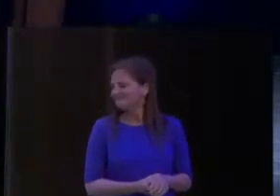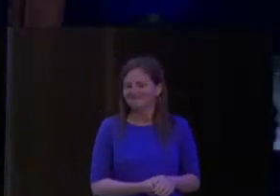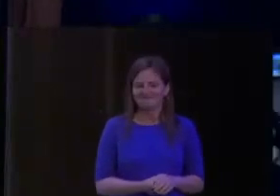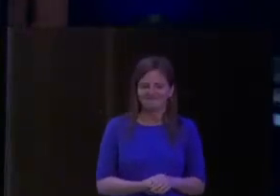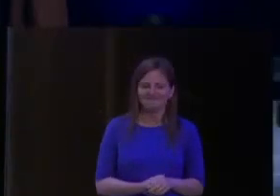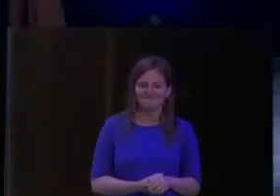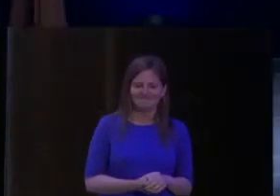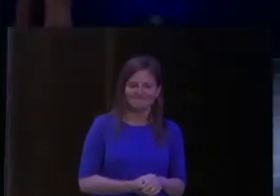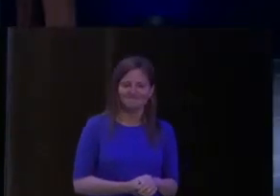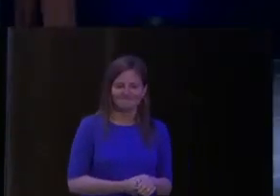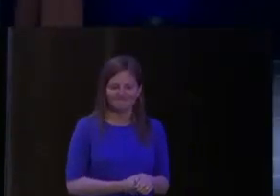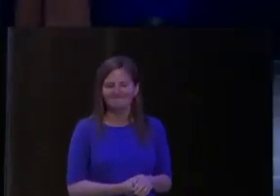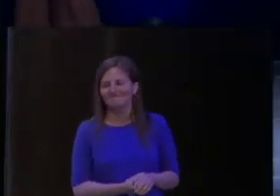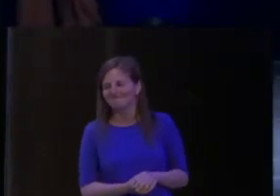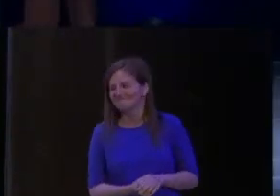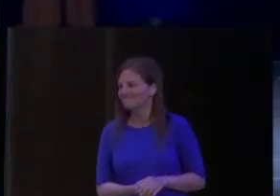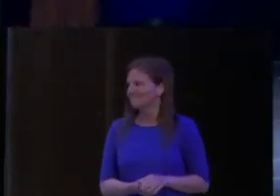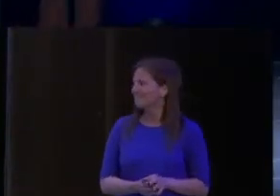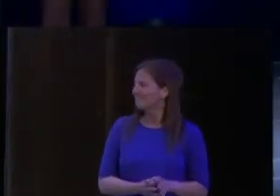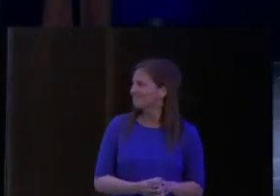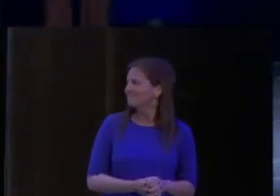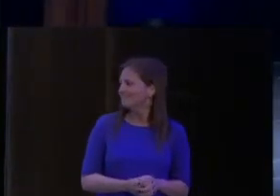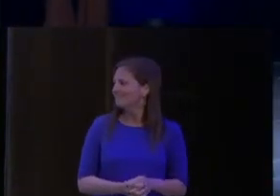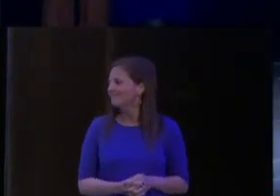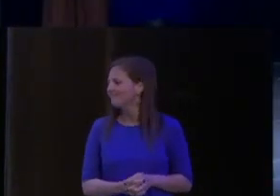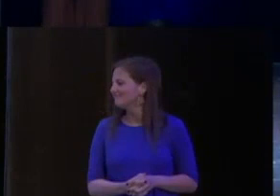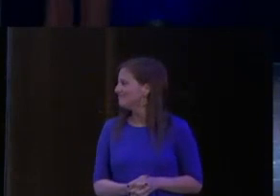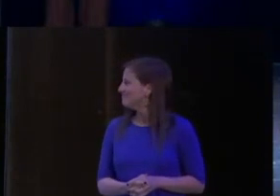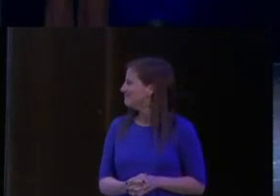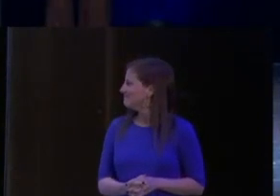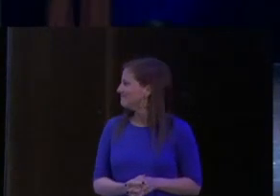David, we need David's monitor on.